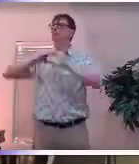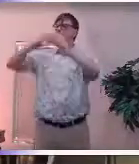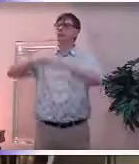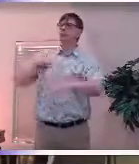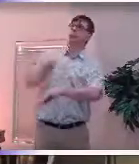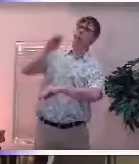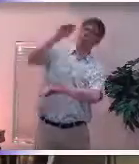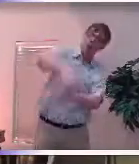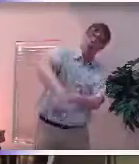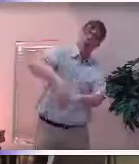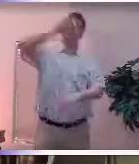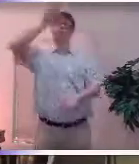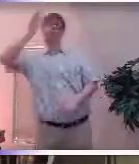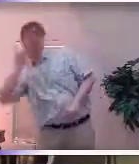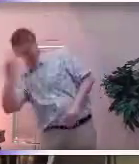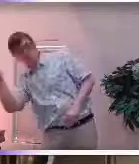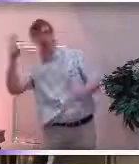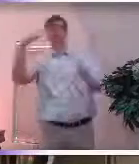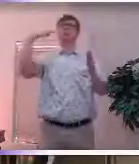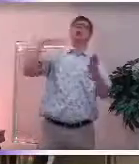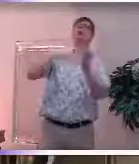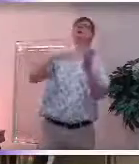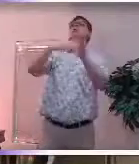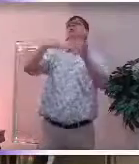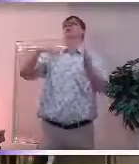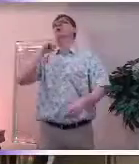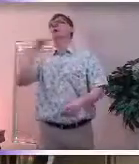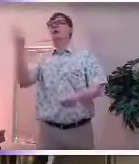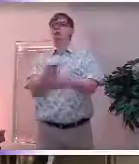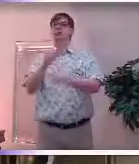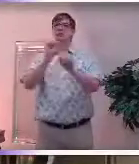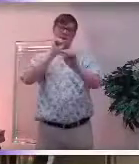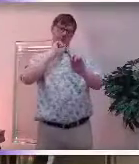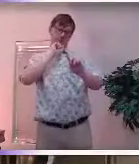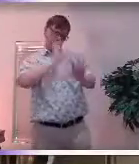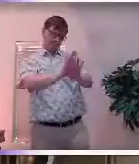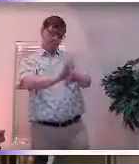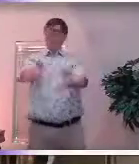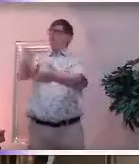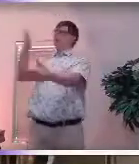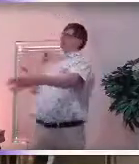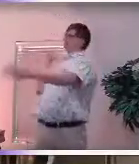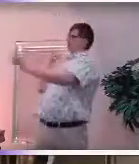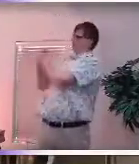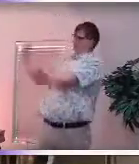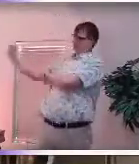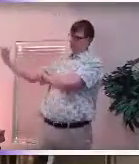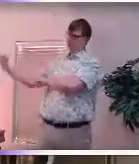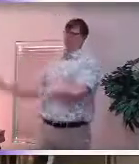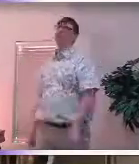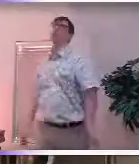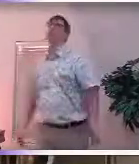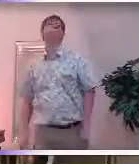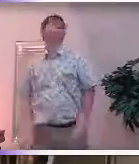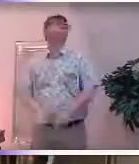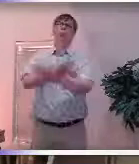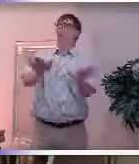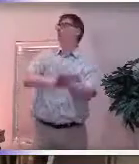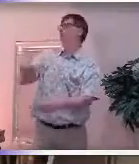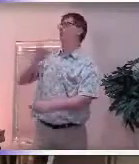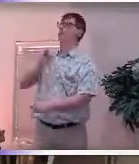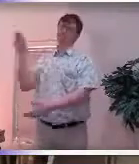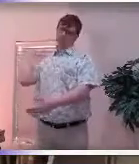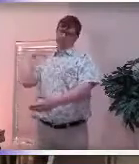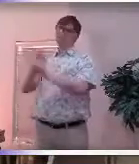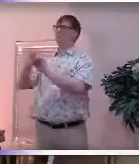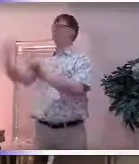over 200,000 bacteria. So if you're trying to get away from bacteria, we